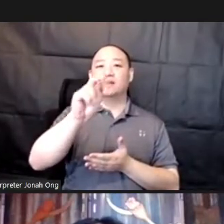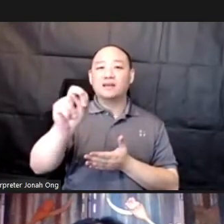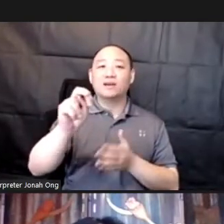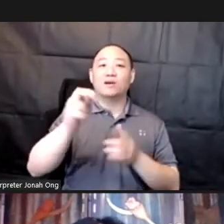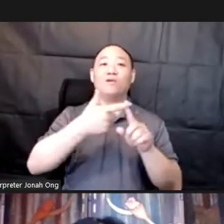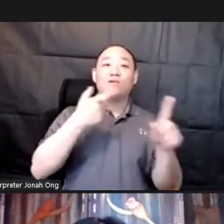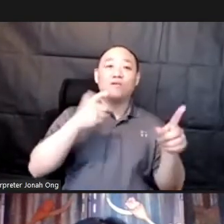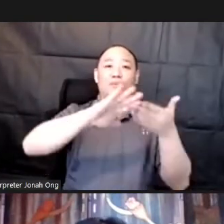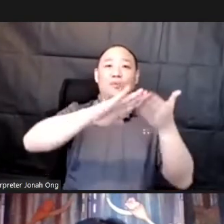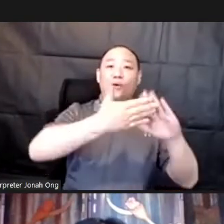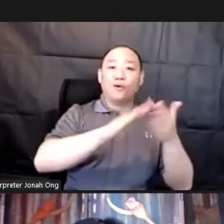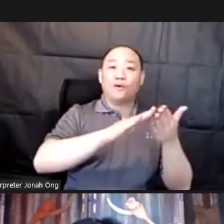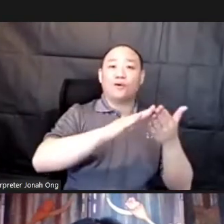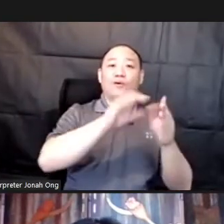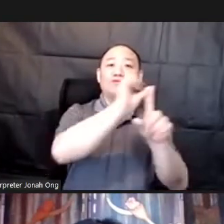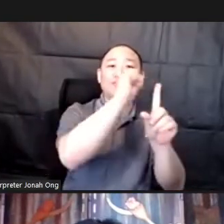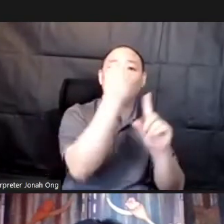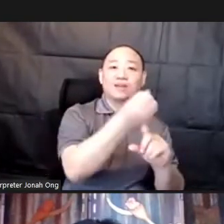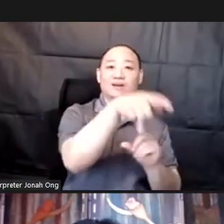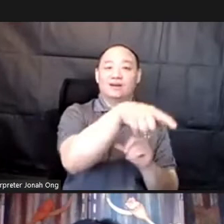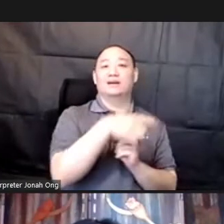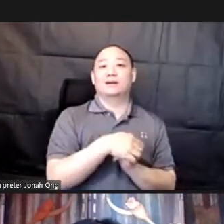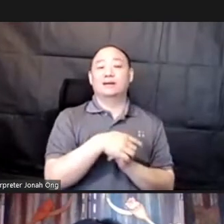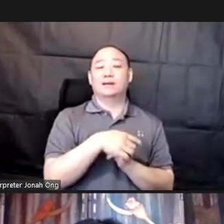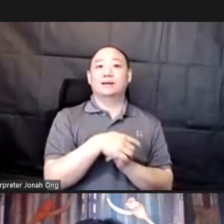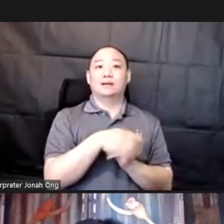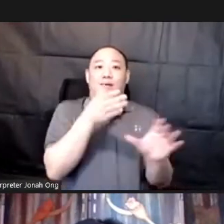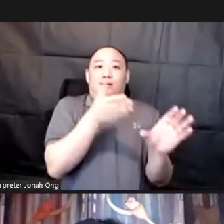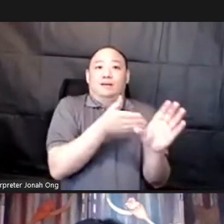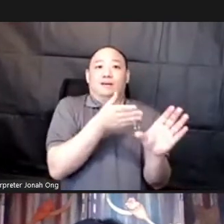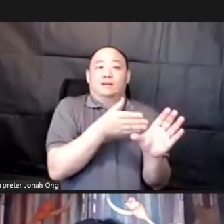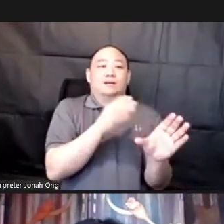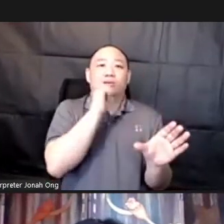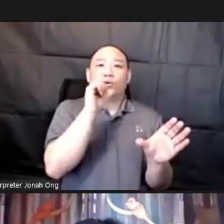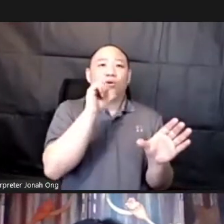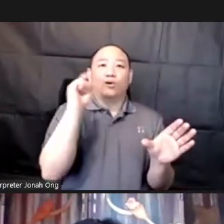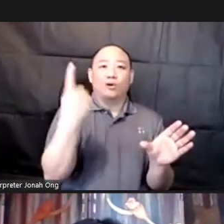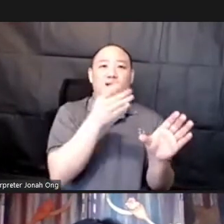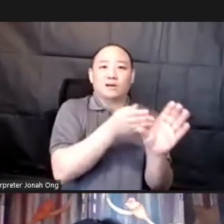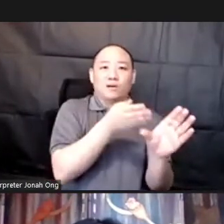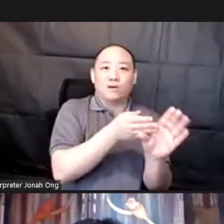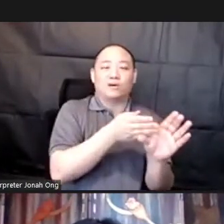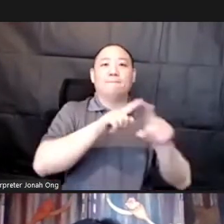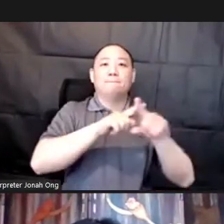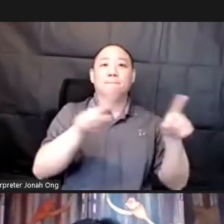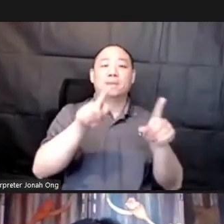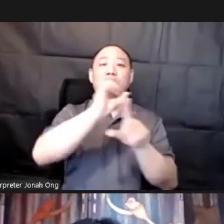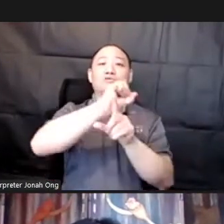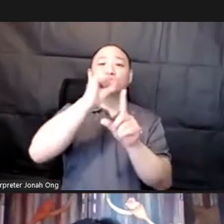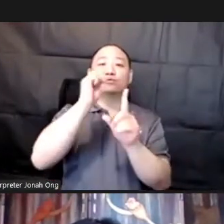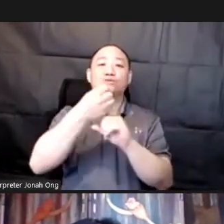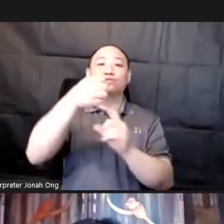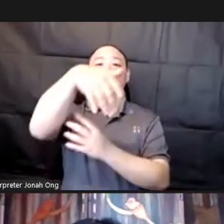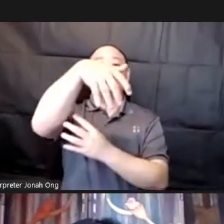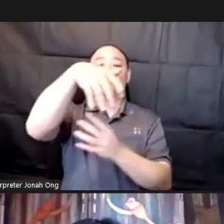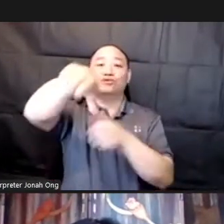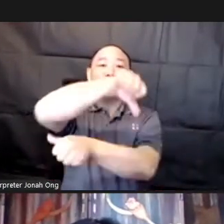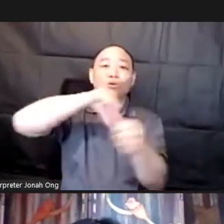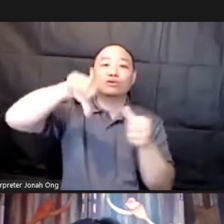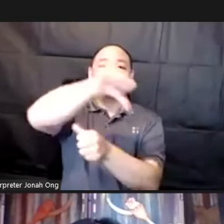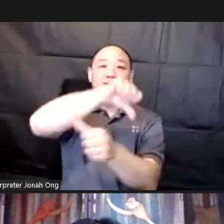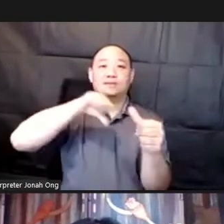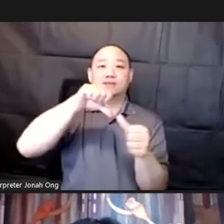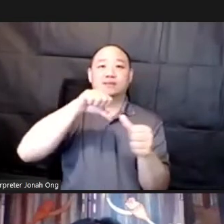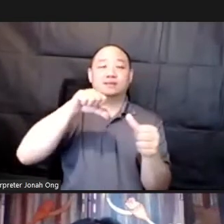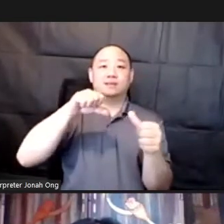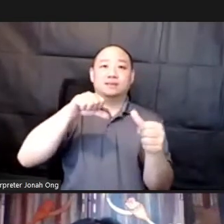physical or physiological or even psychological condition. It is social. It is, for example,